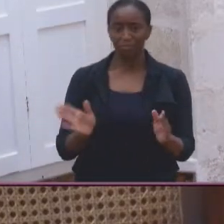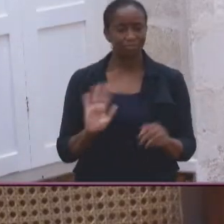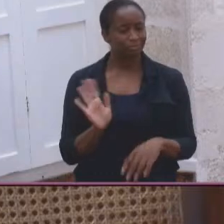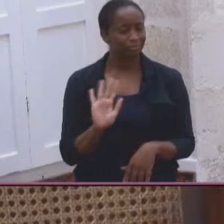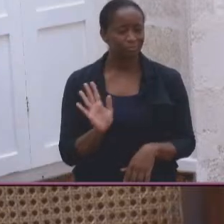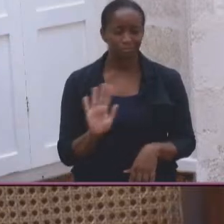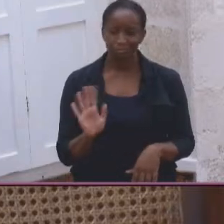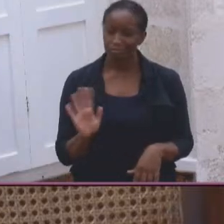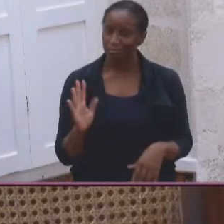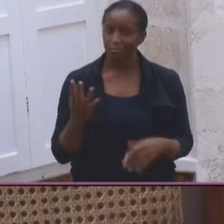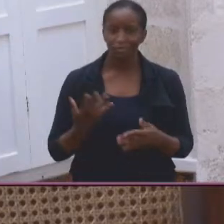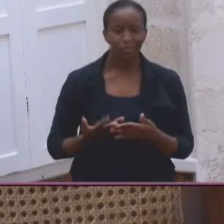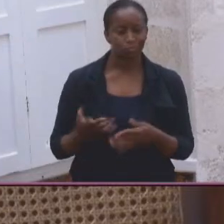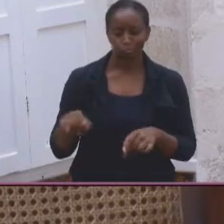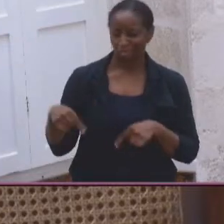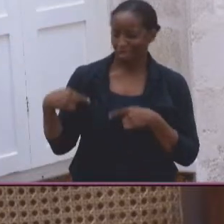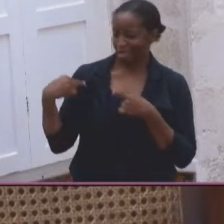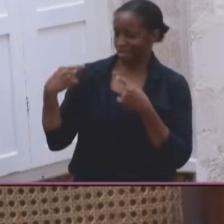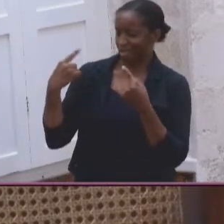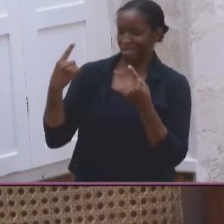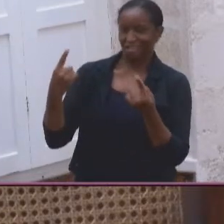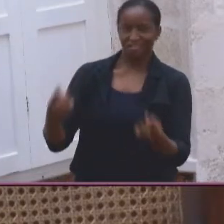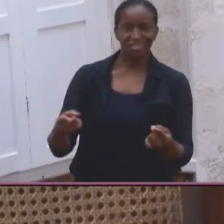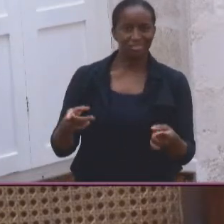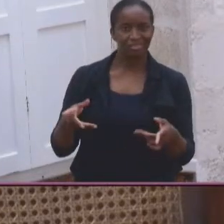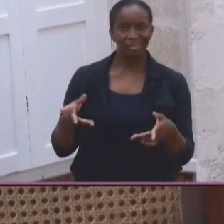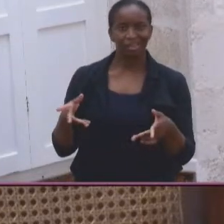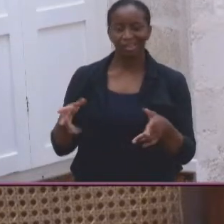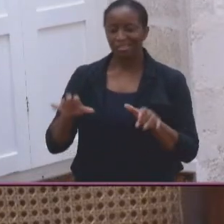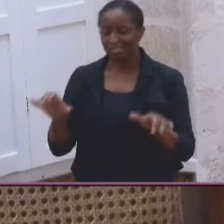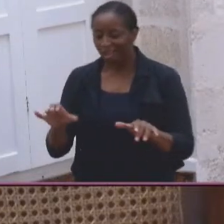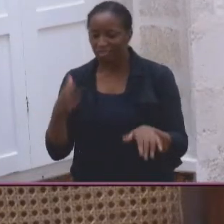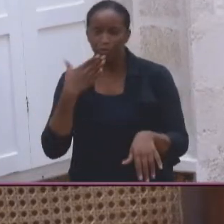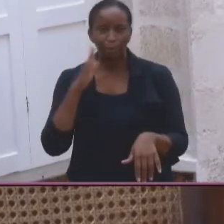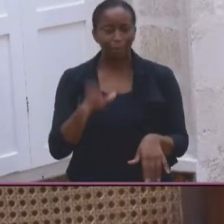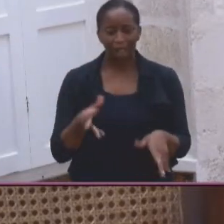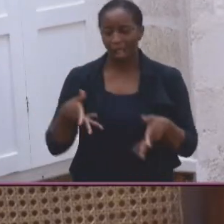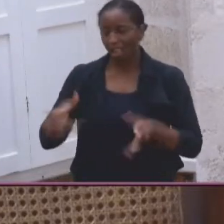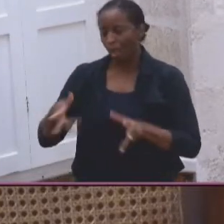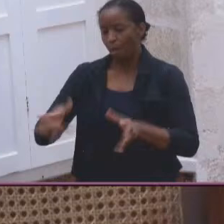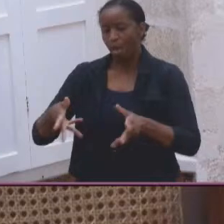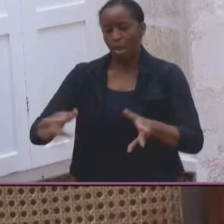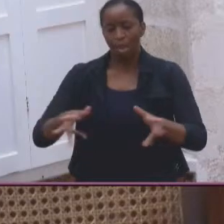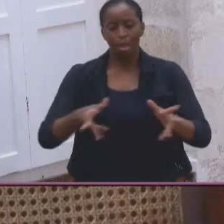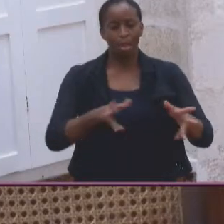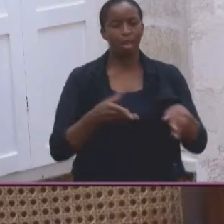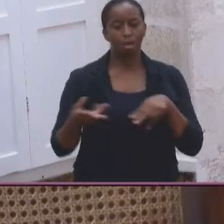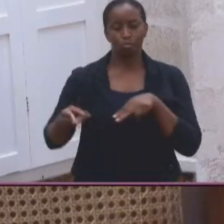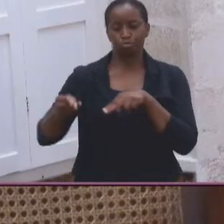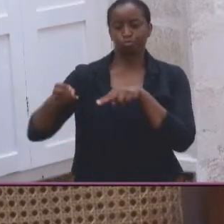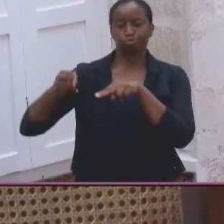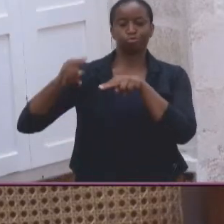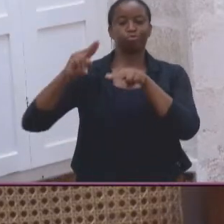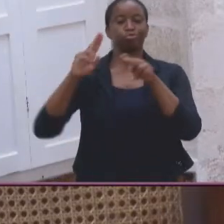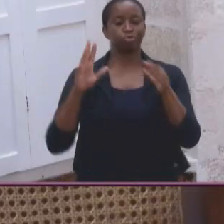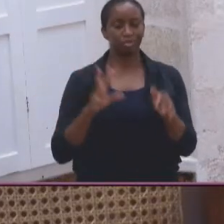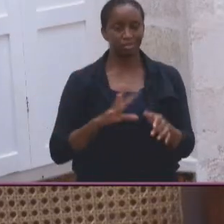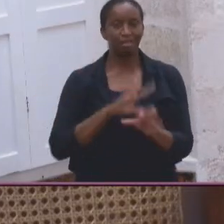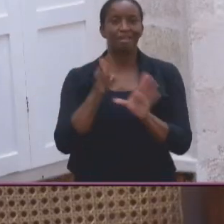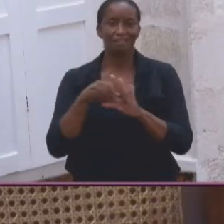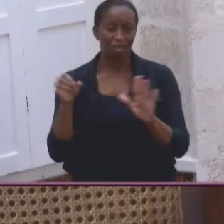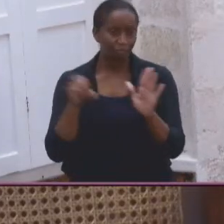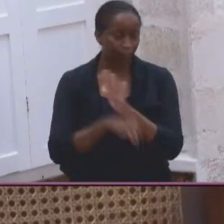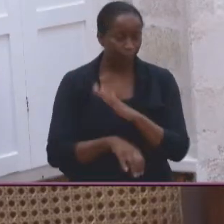Japan. I have heard many times within this room, within this Senate, this Honourable Senate, sir, I've heard comments about